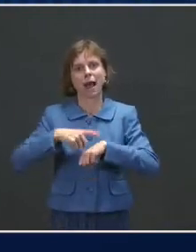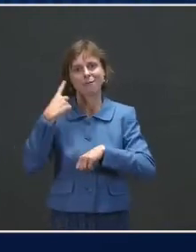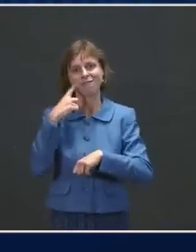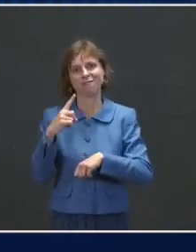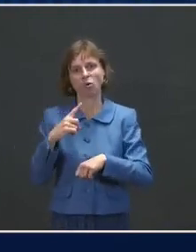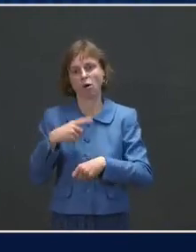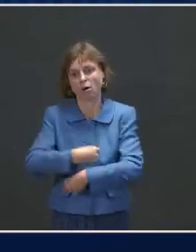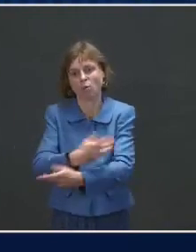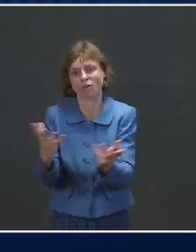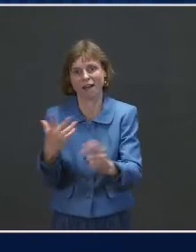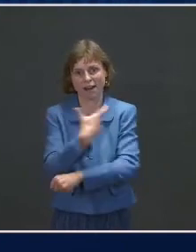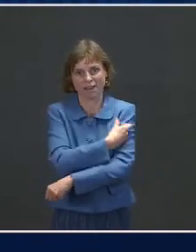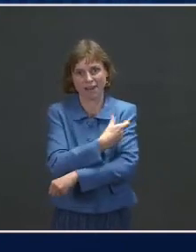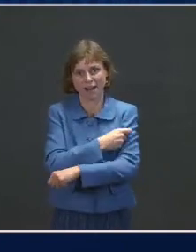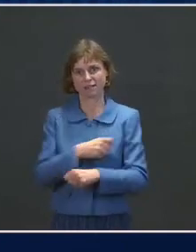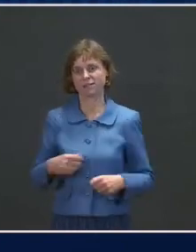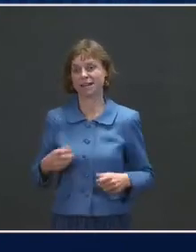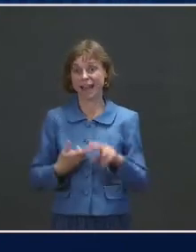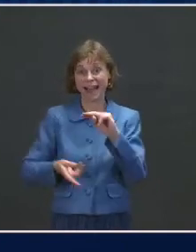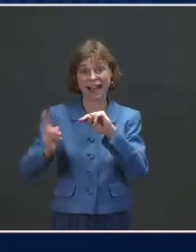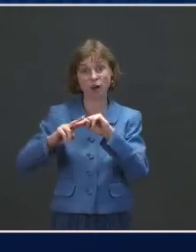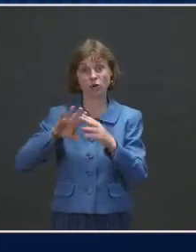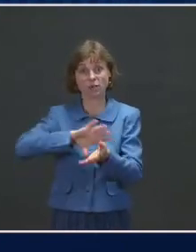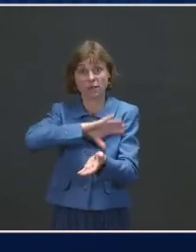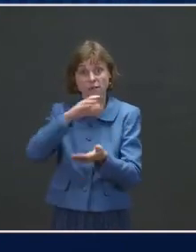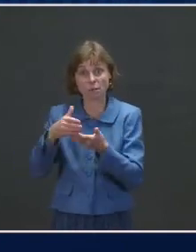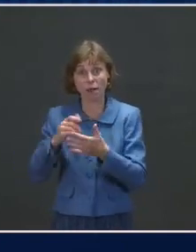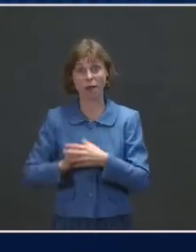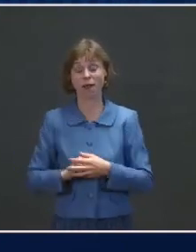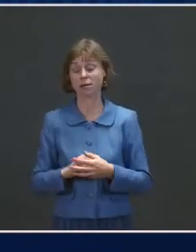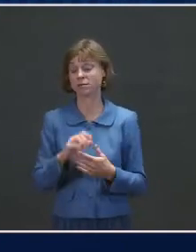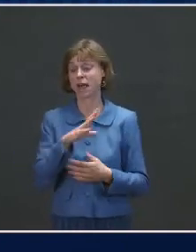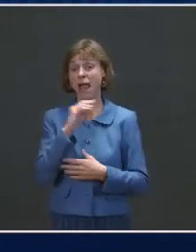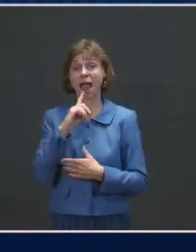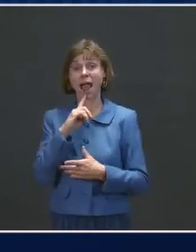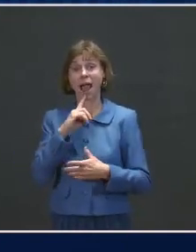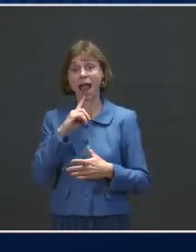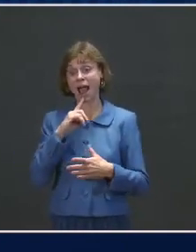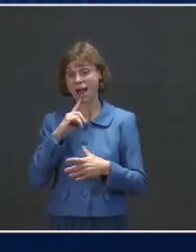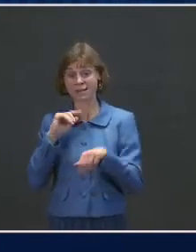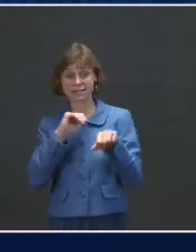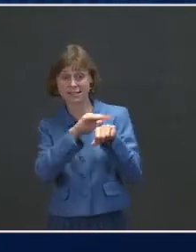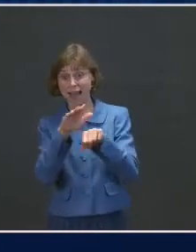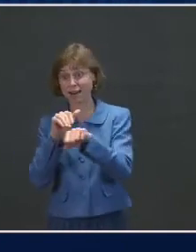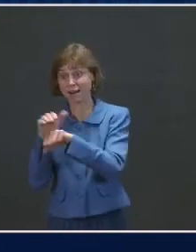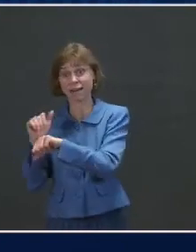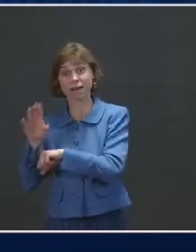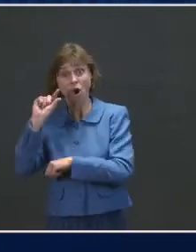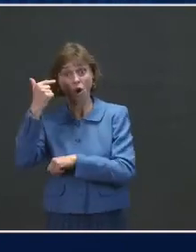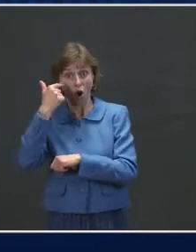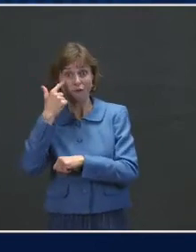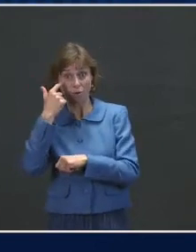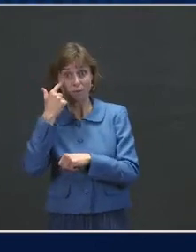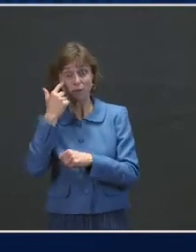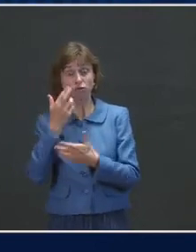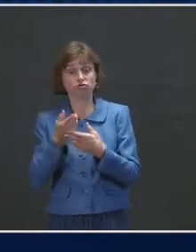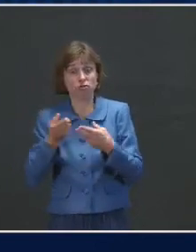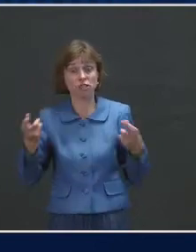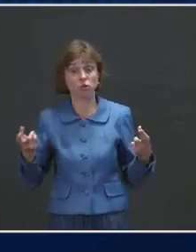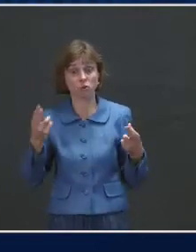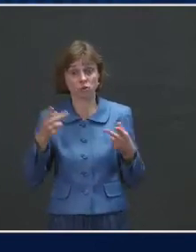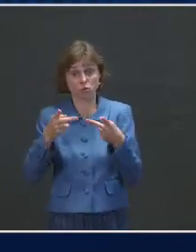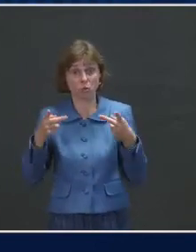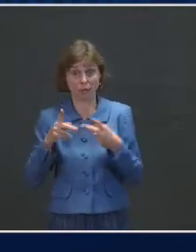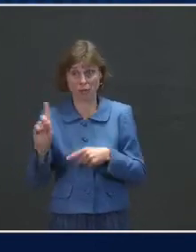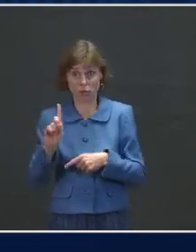in allotments as supply allows, and of course, deploying government resources to sites where they are needed. We're looking at a